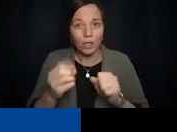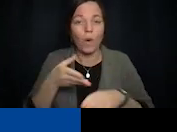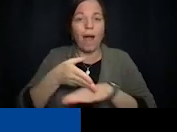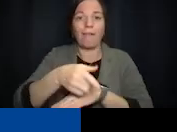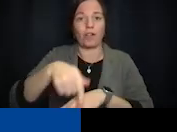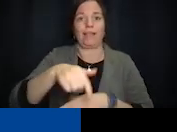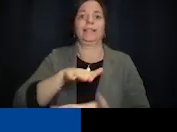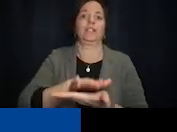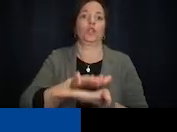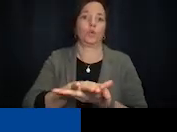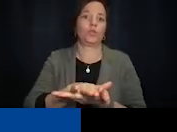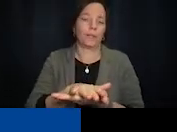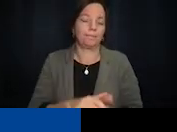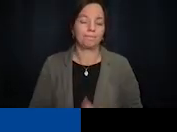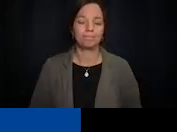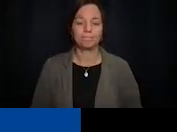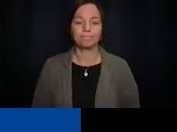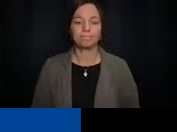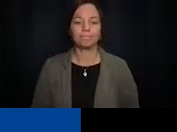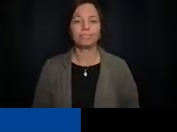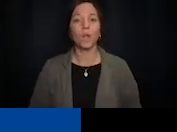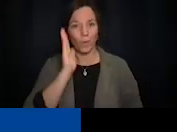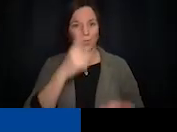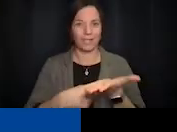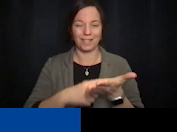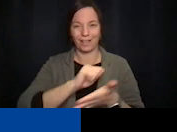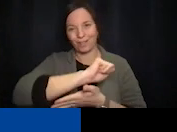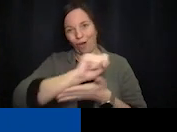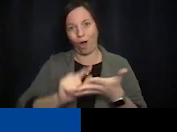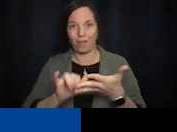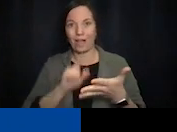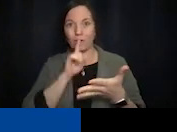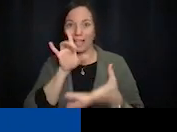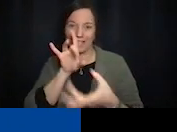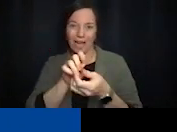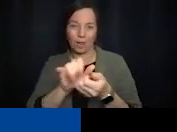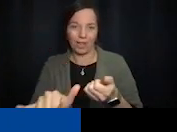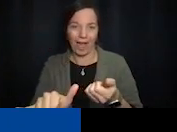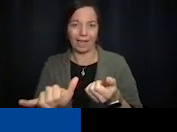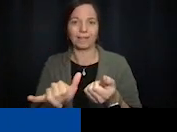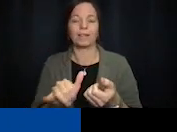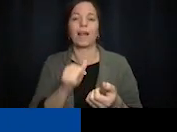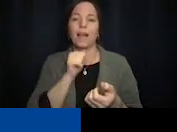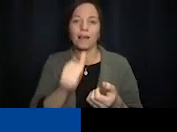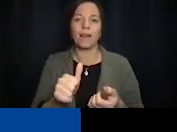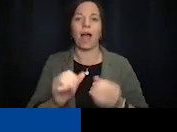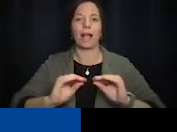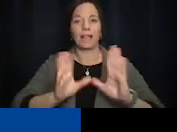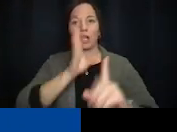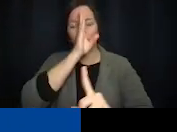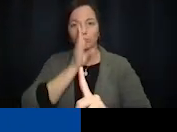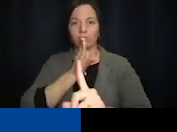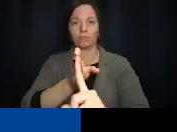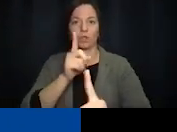institutions? All the things we're going to talk about tie to that in some way, although they're not, outright conversations about